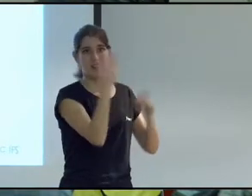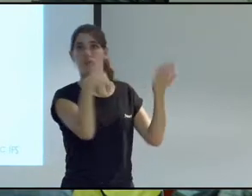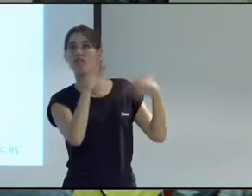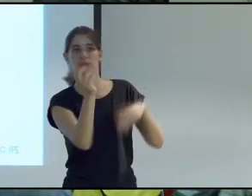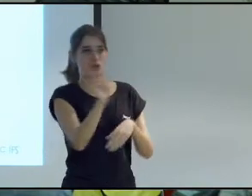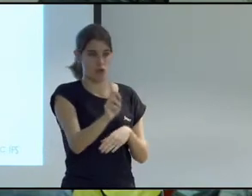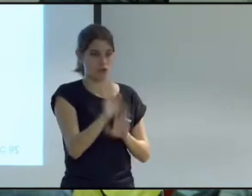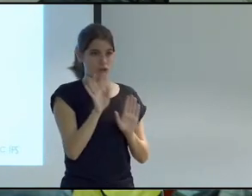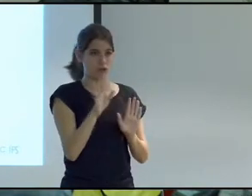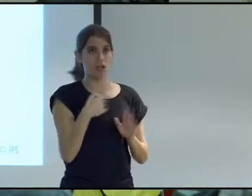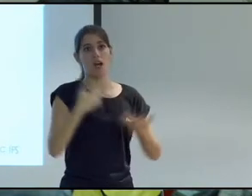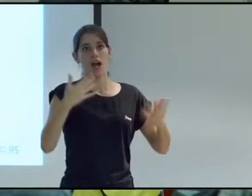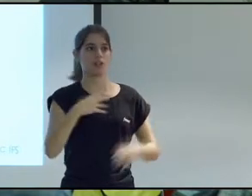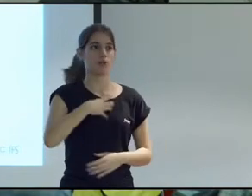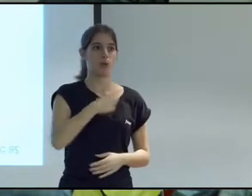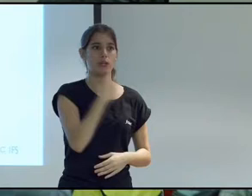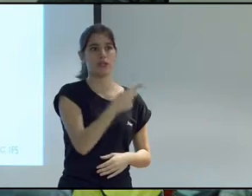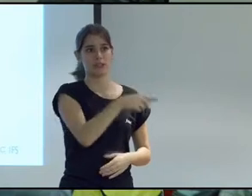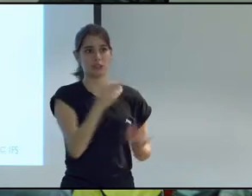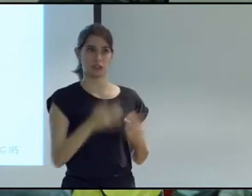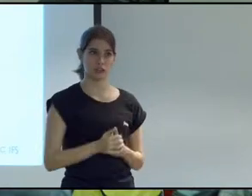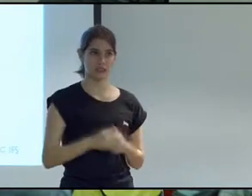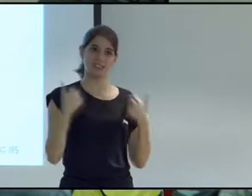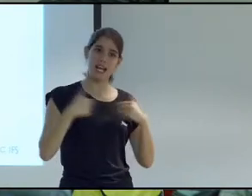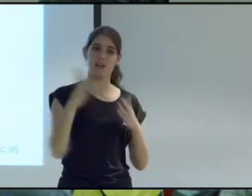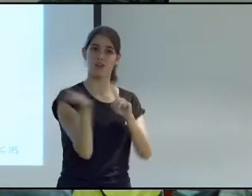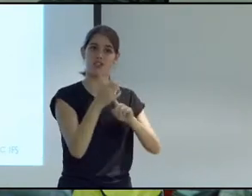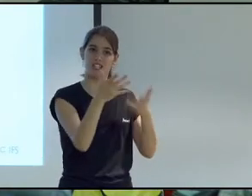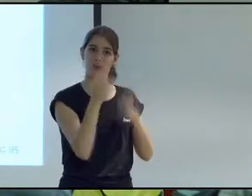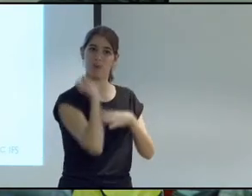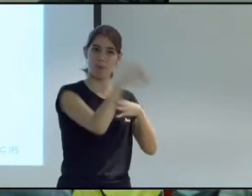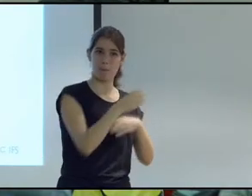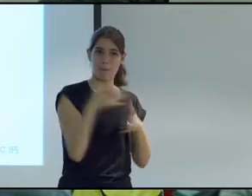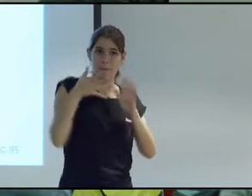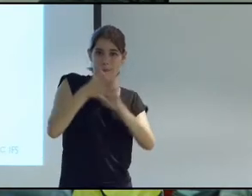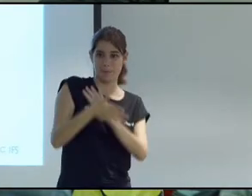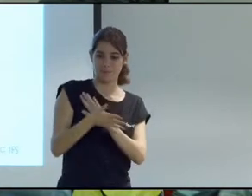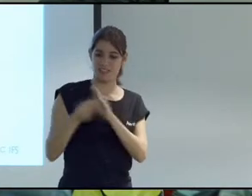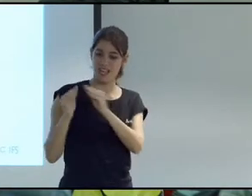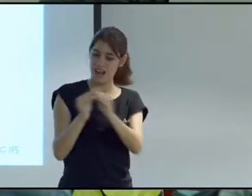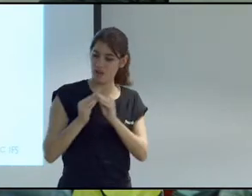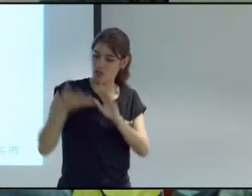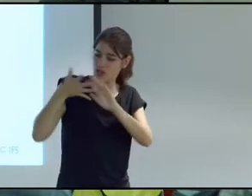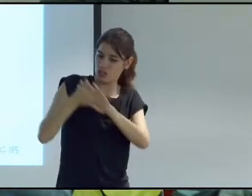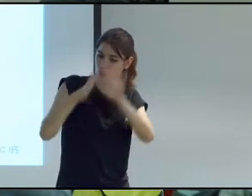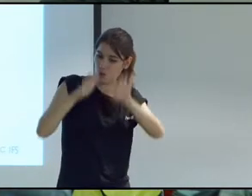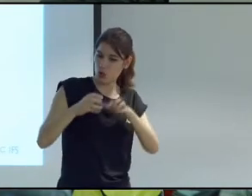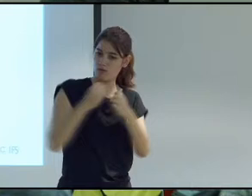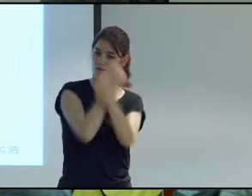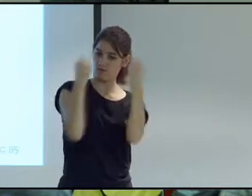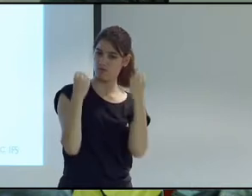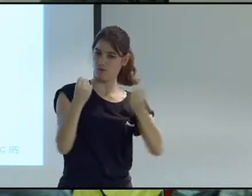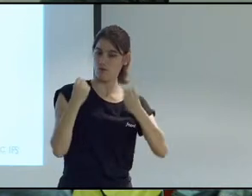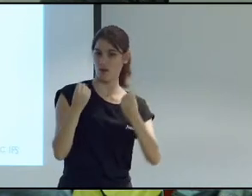is a euphemism. And well, and then you think, well, we have a solid discourse